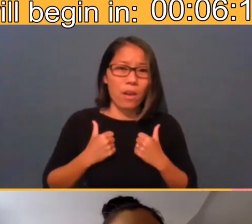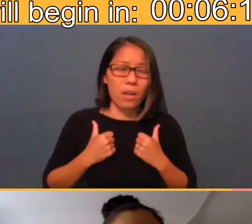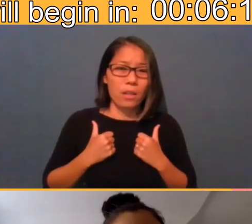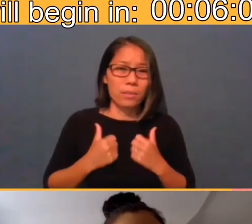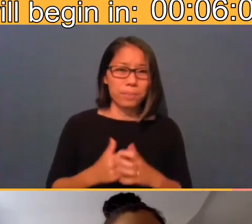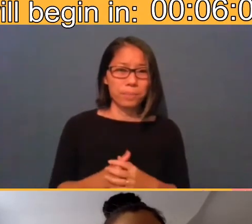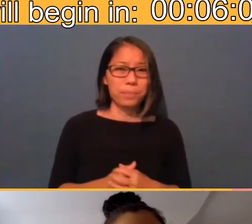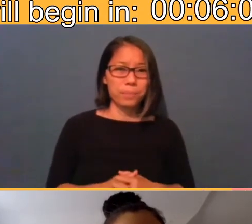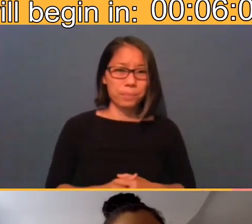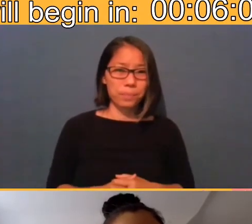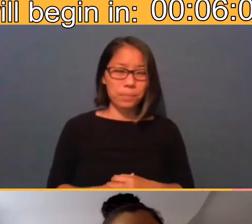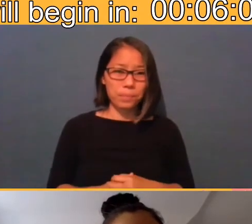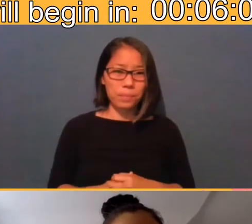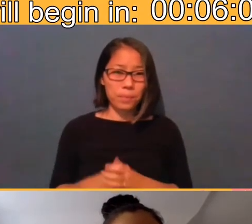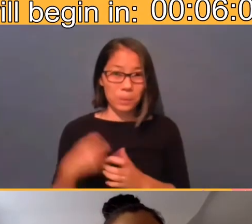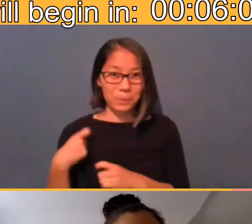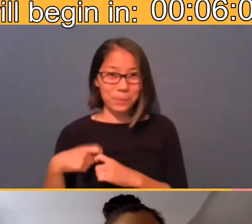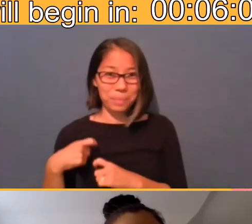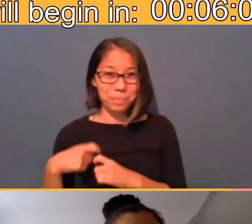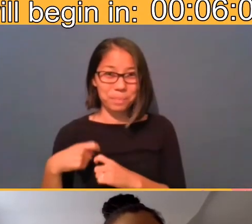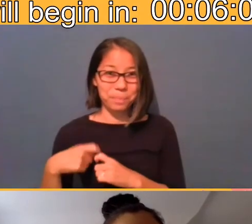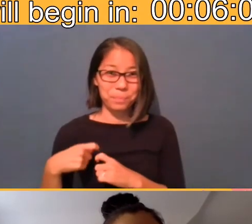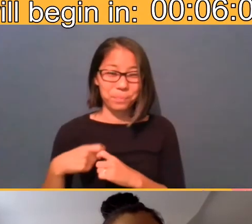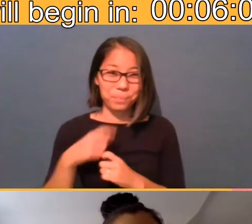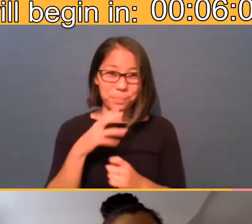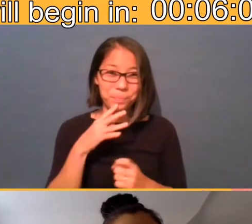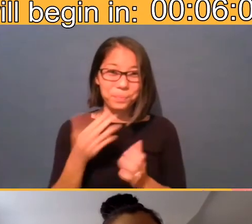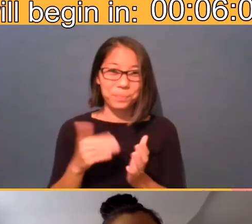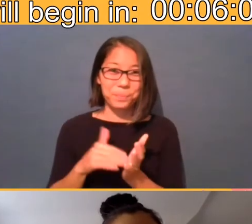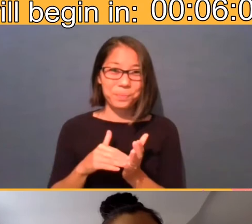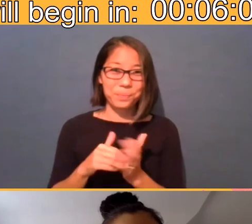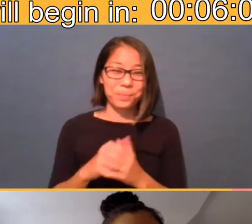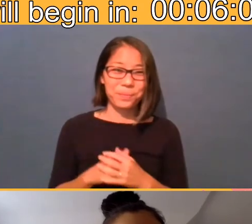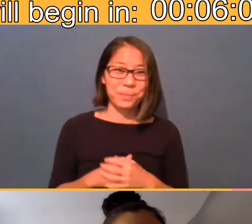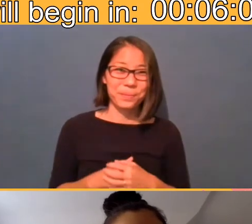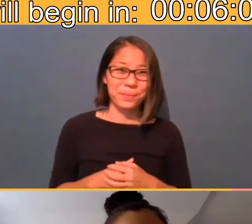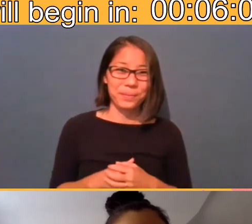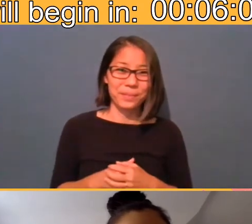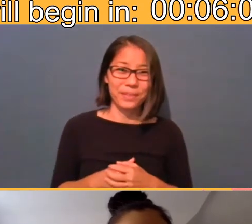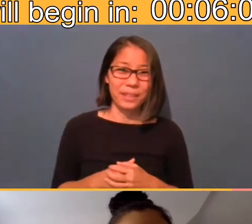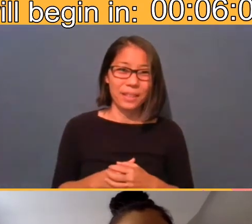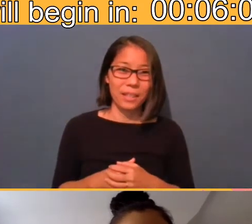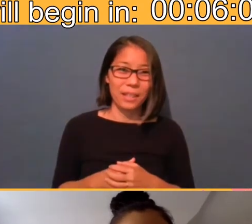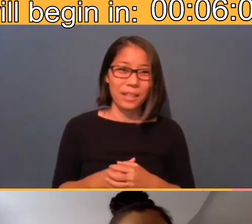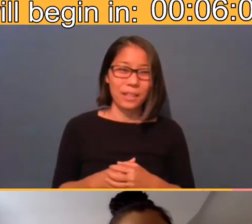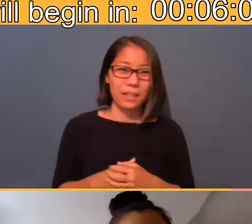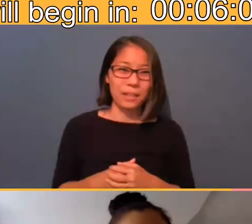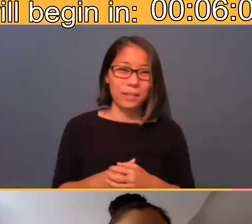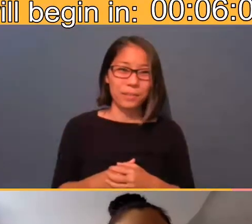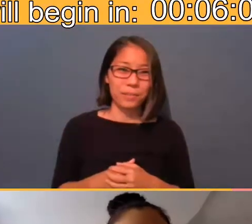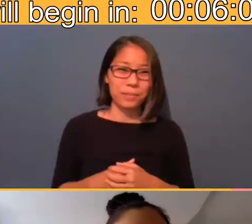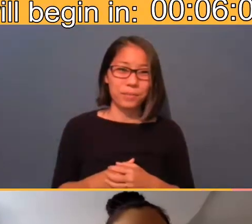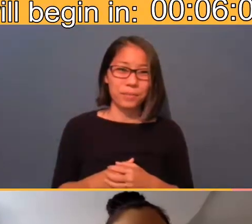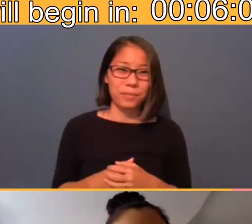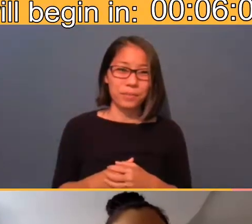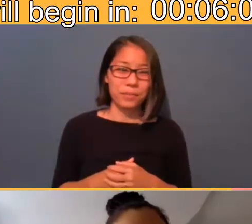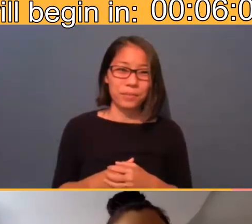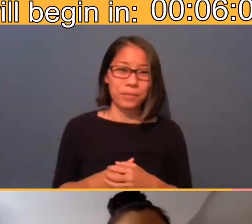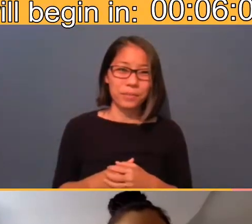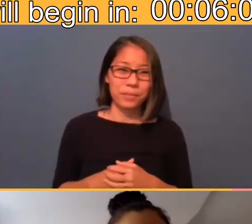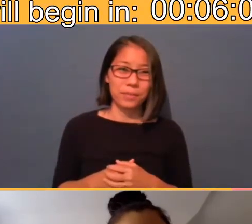Lo que quiero más para mi gente es que sobrevivimos, que vivimos, que somos felices, y que tenemos todo lo que